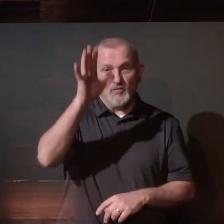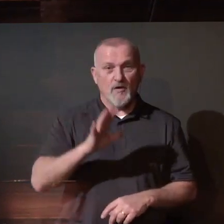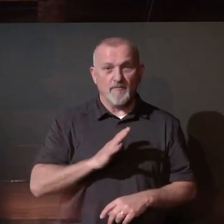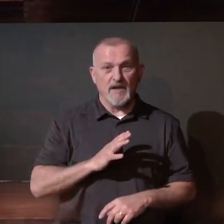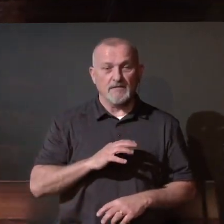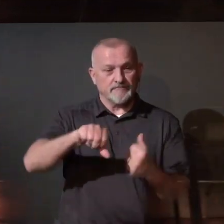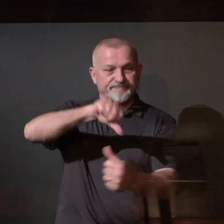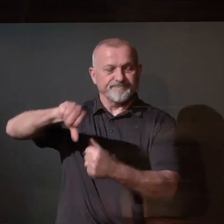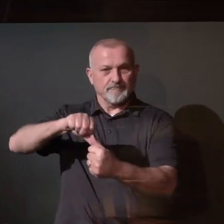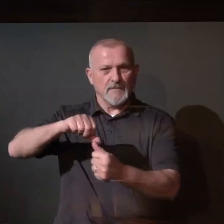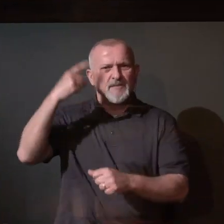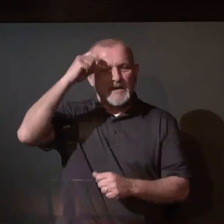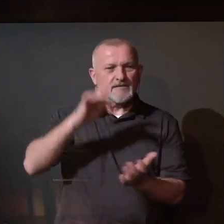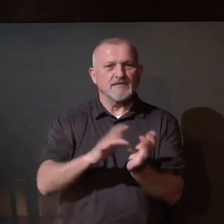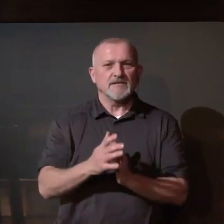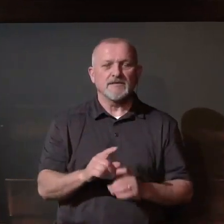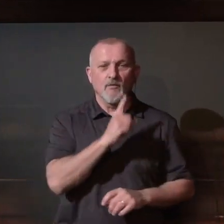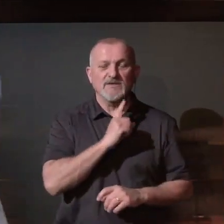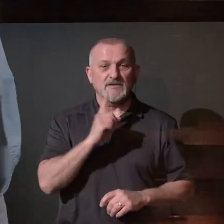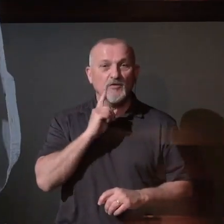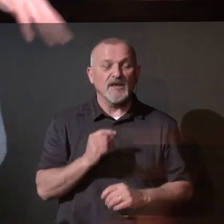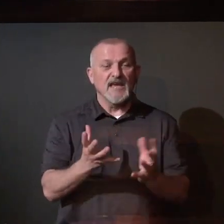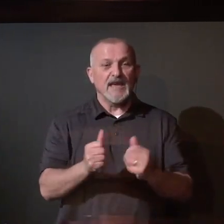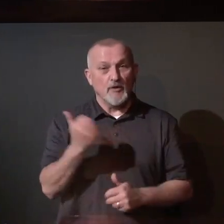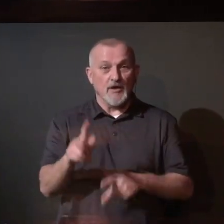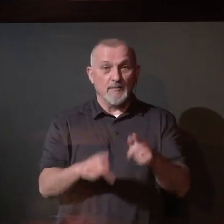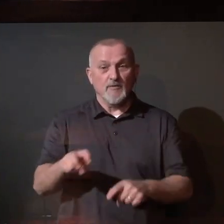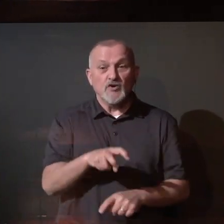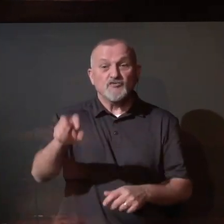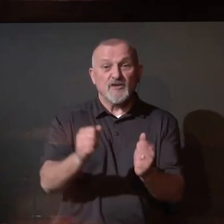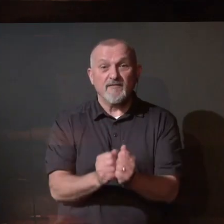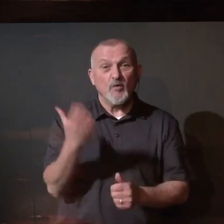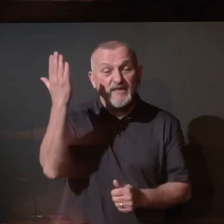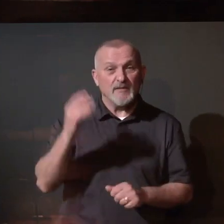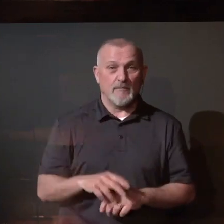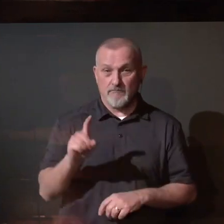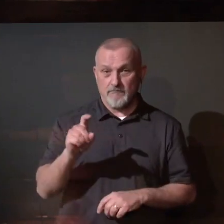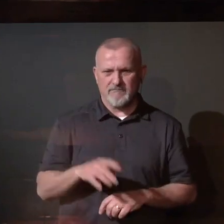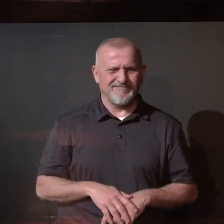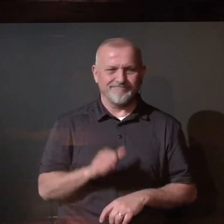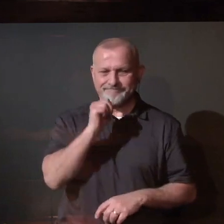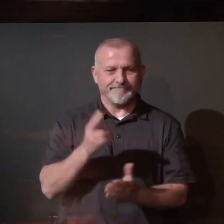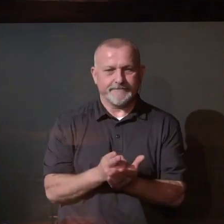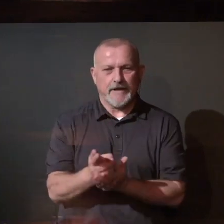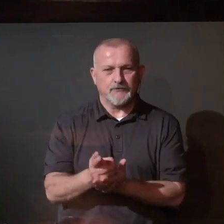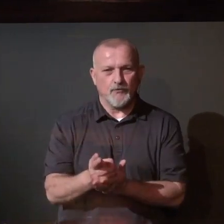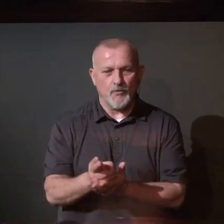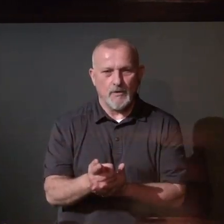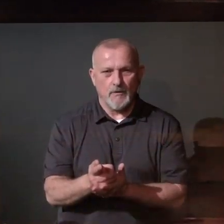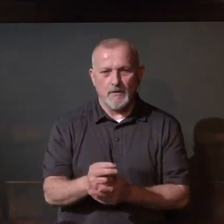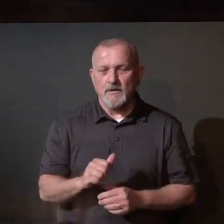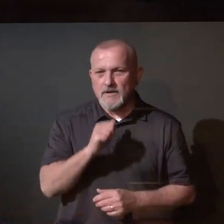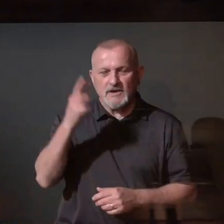Is it because he was lonely and he wanted some travel companions to travel with him as he's taught? We know that that's not true. We know that's not why